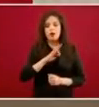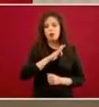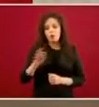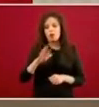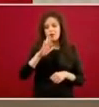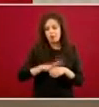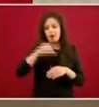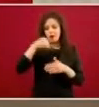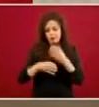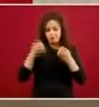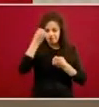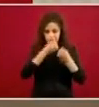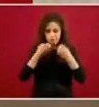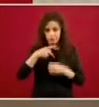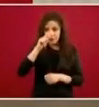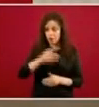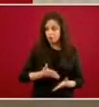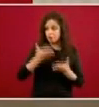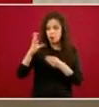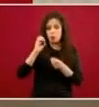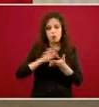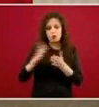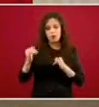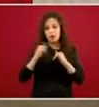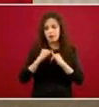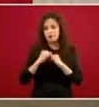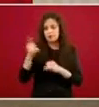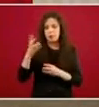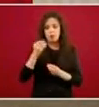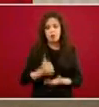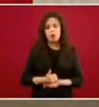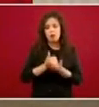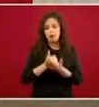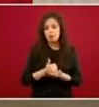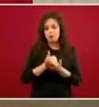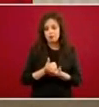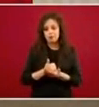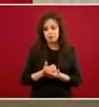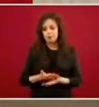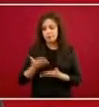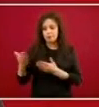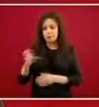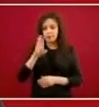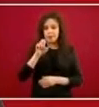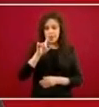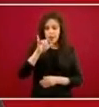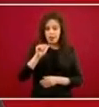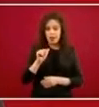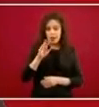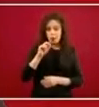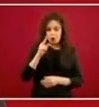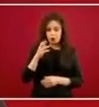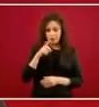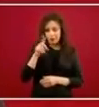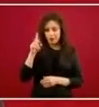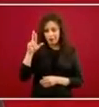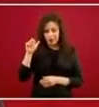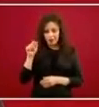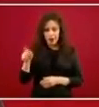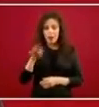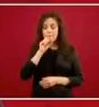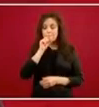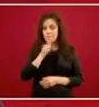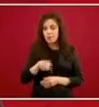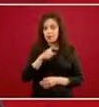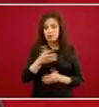we will have a much more robust analysis. But I would like to thank the Institute